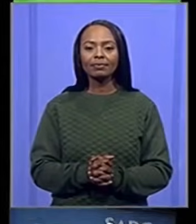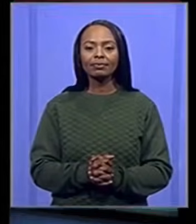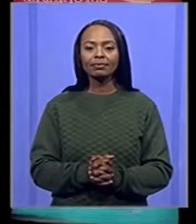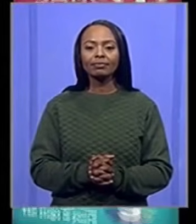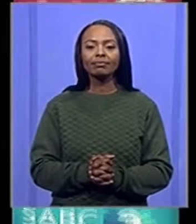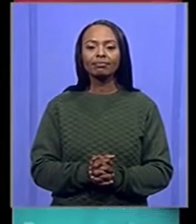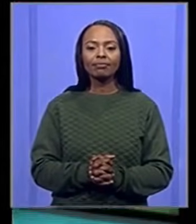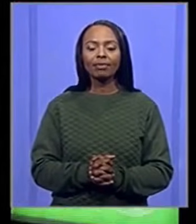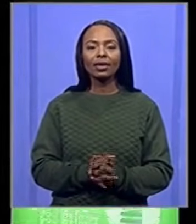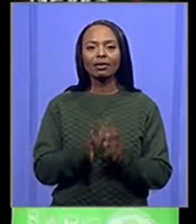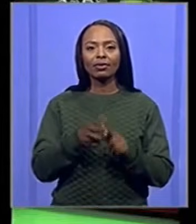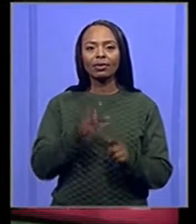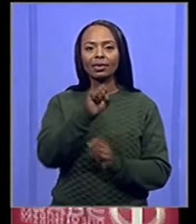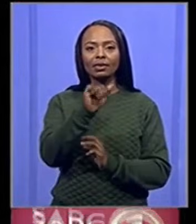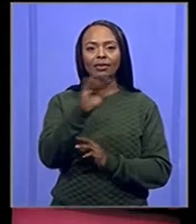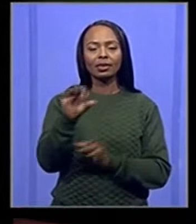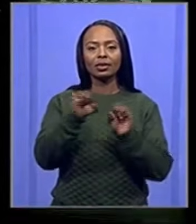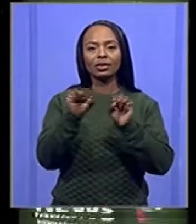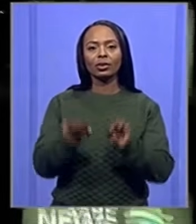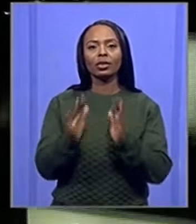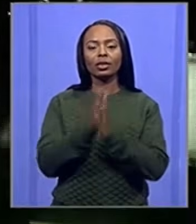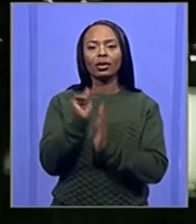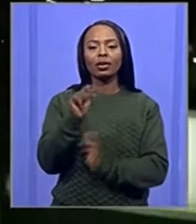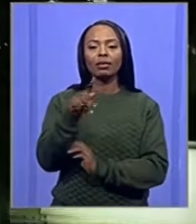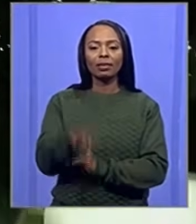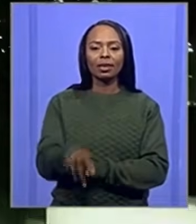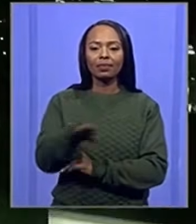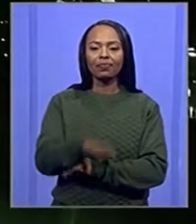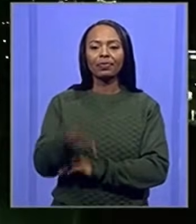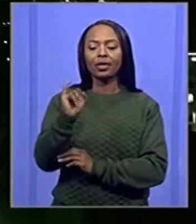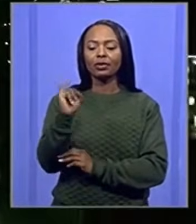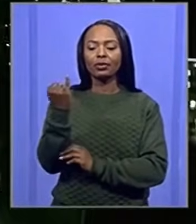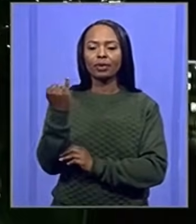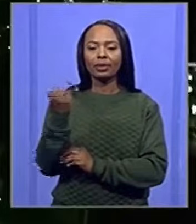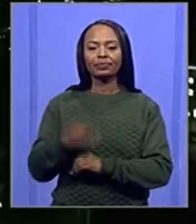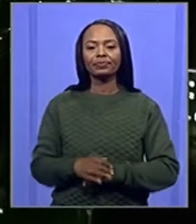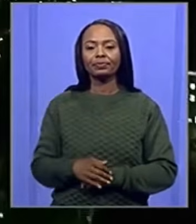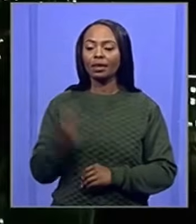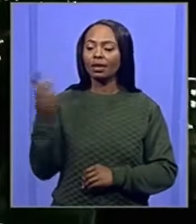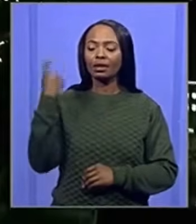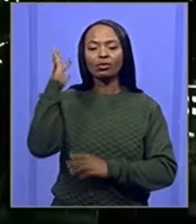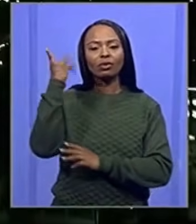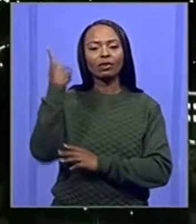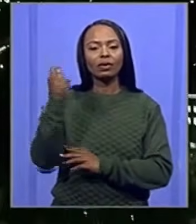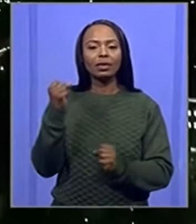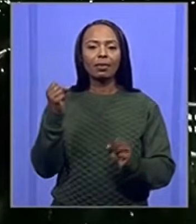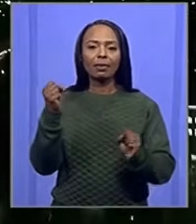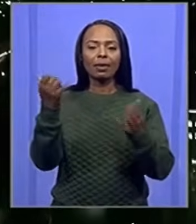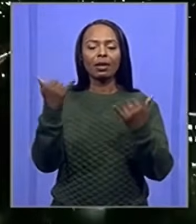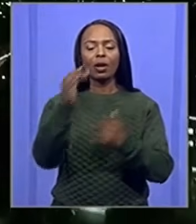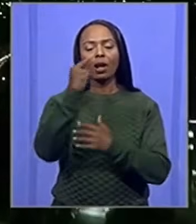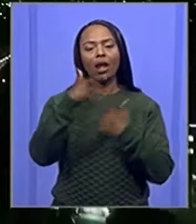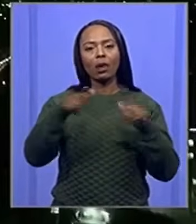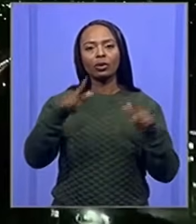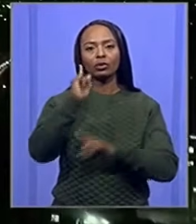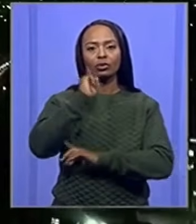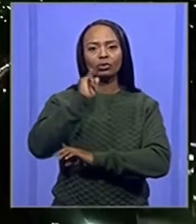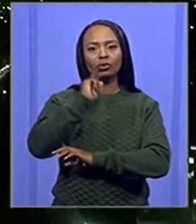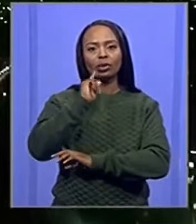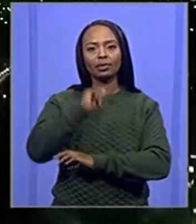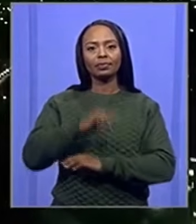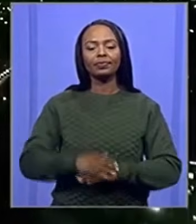Ka tlhamalalo go tswa SABC Studio 10 Auckland Park, Johannesburg. Nna le Trefo Santswelengwe re go tlisetsa kgaso ya dikgang